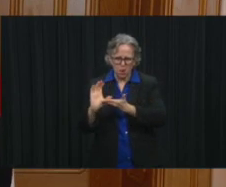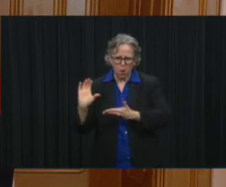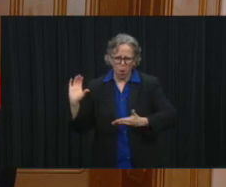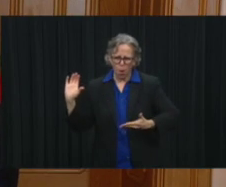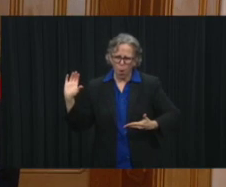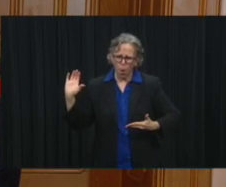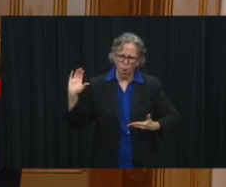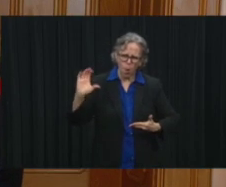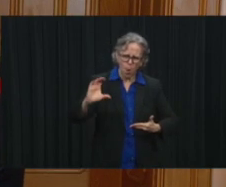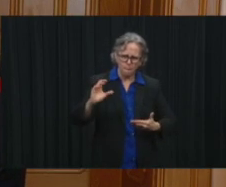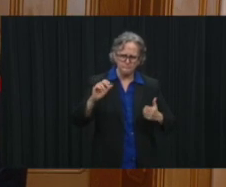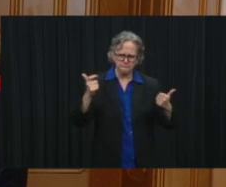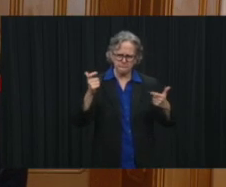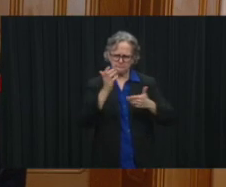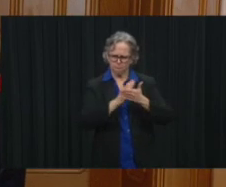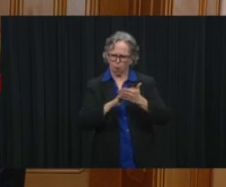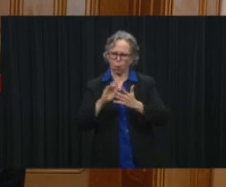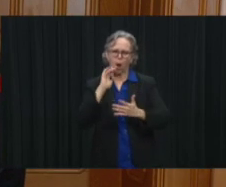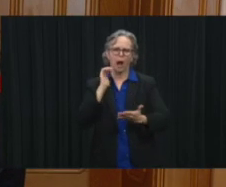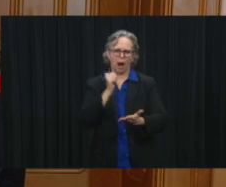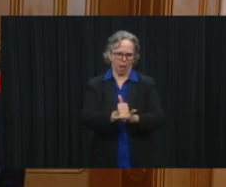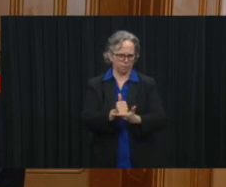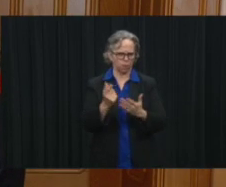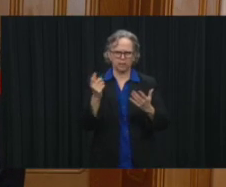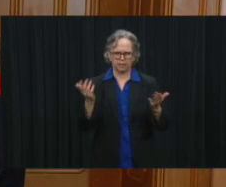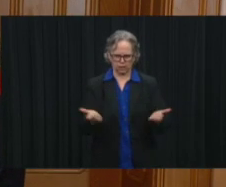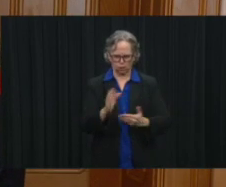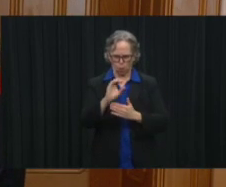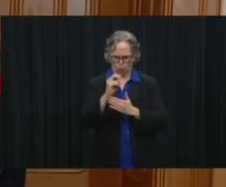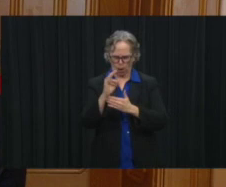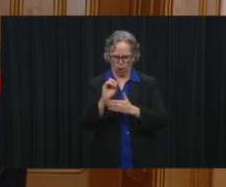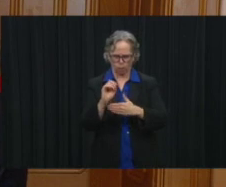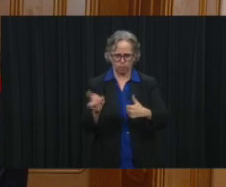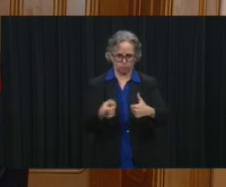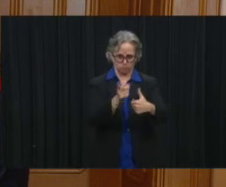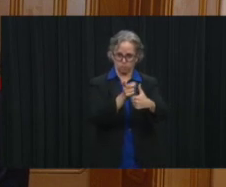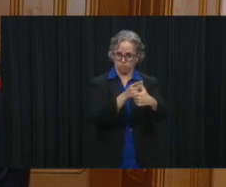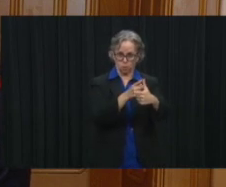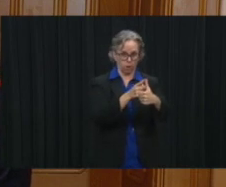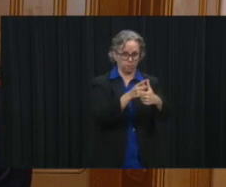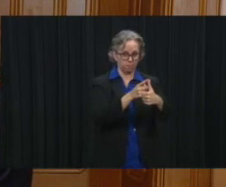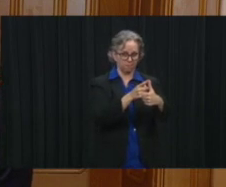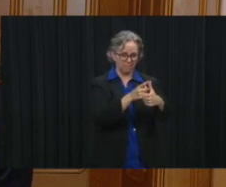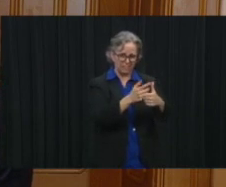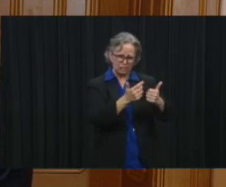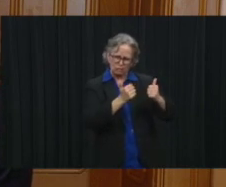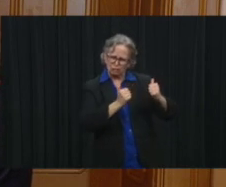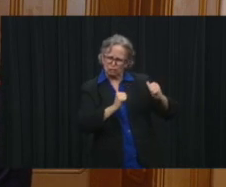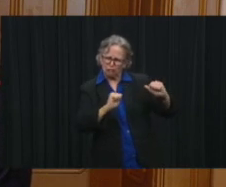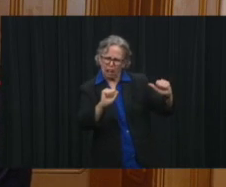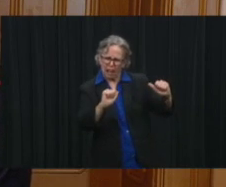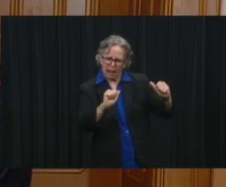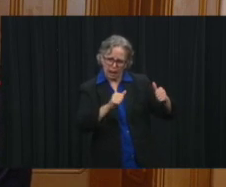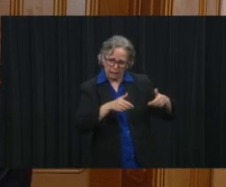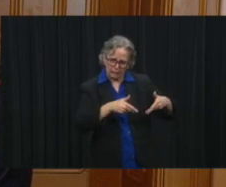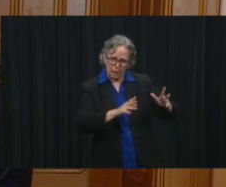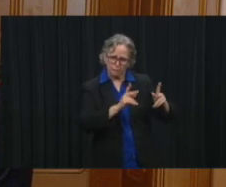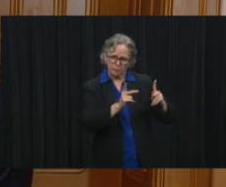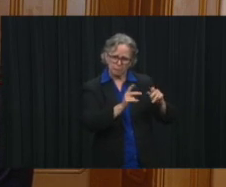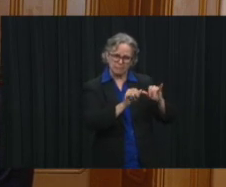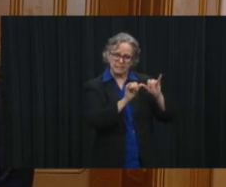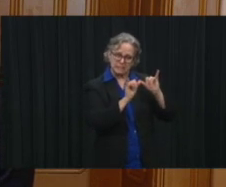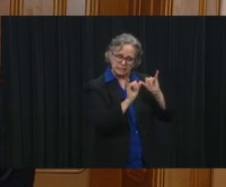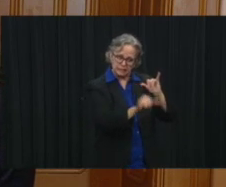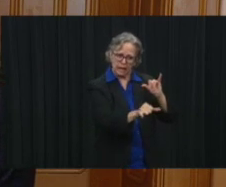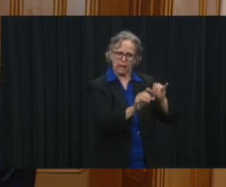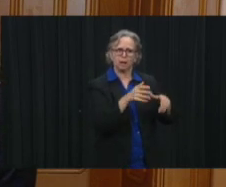Ohio. One is an attempt to keep people at work. Over the last couple of weeks, I've had a lot of calls